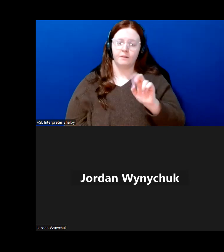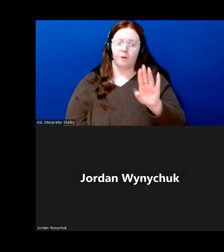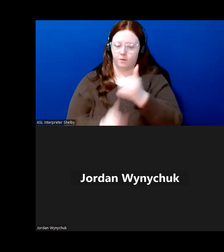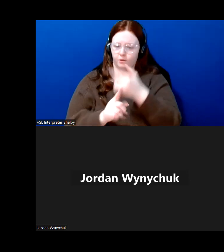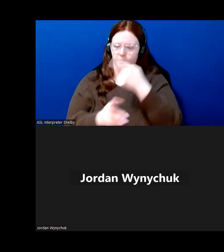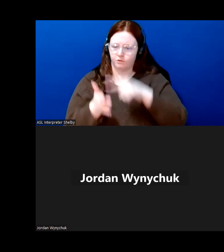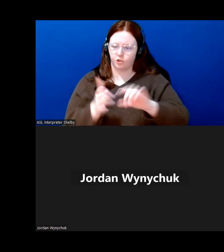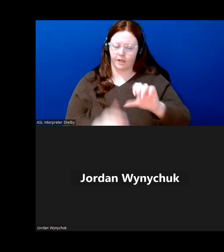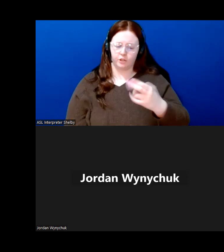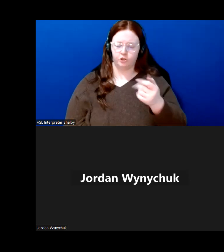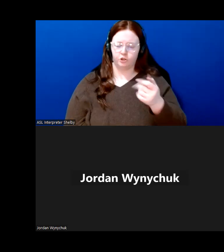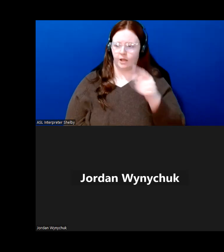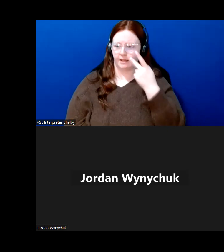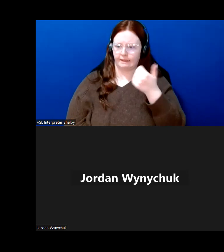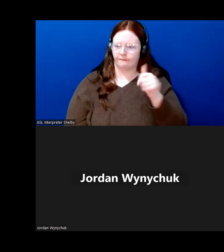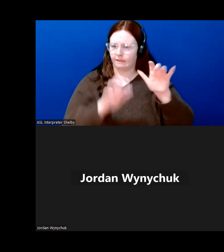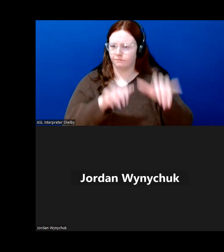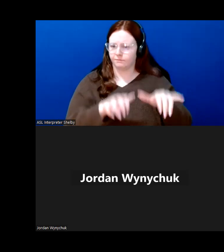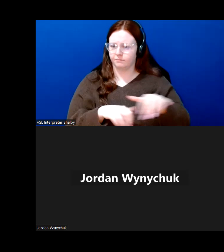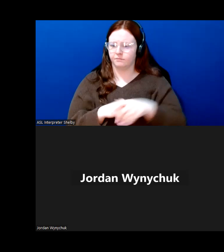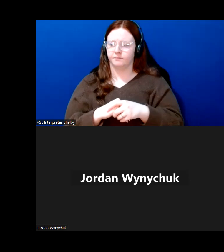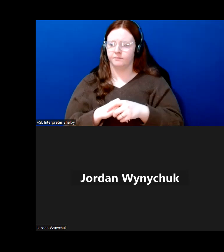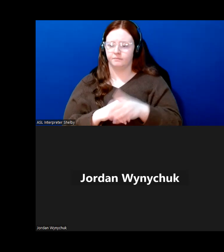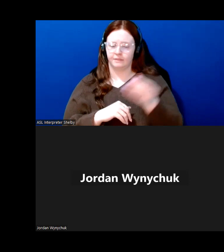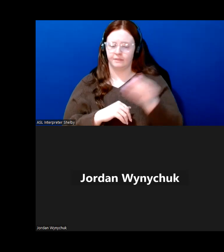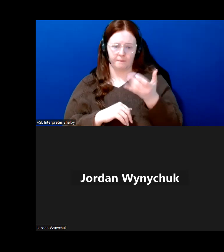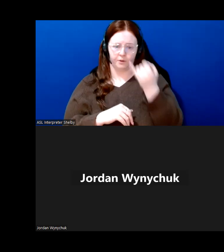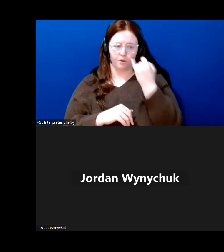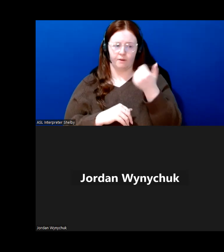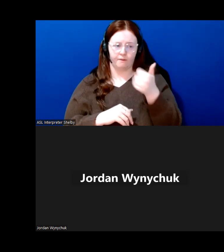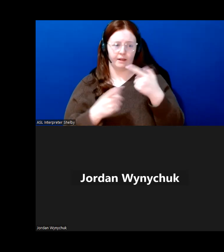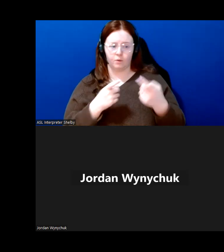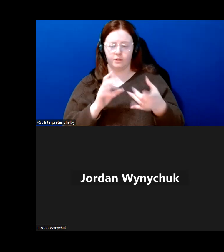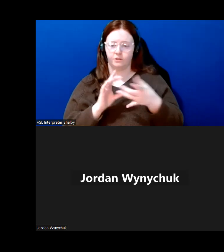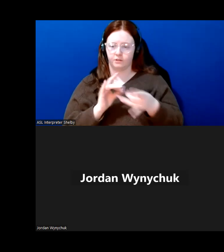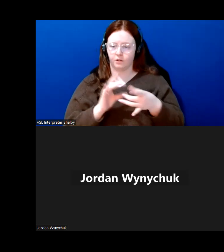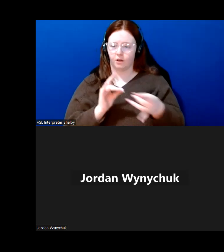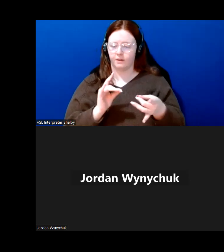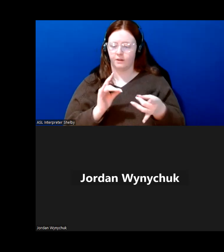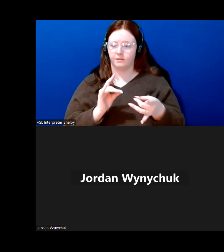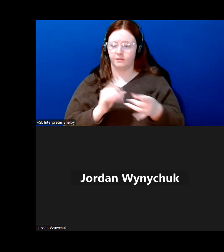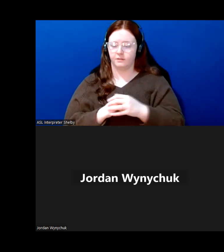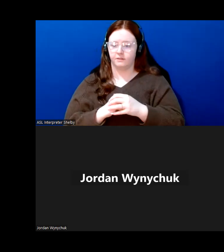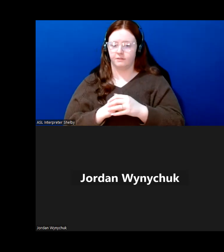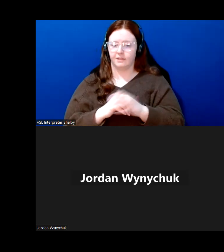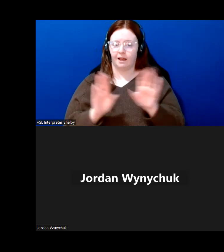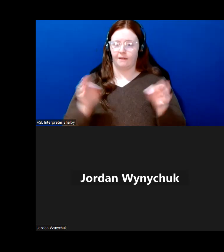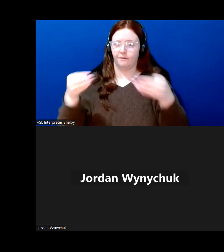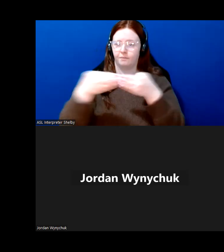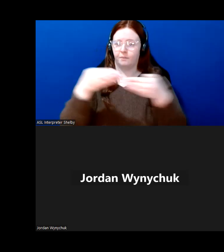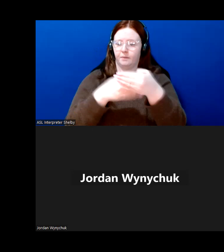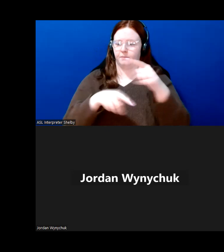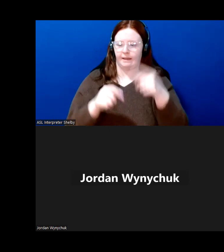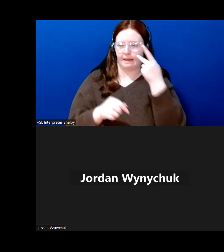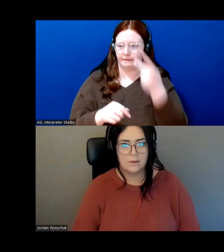chat. So she can let me know if there is anything there, because where I've changed over screens now, unfortunately, I can't see that.